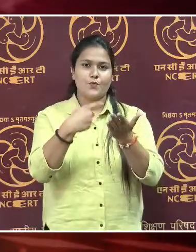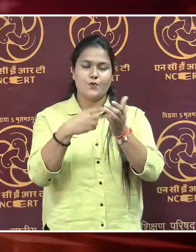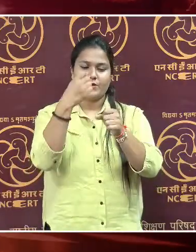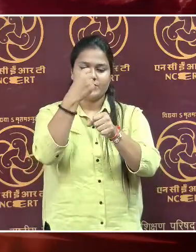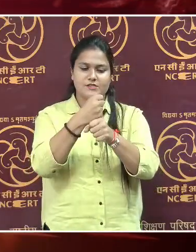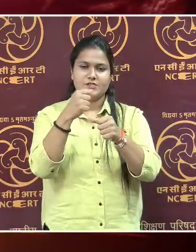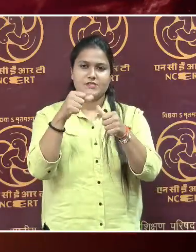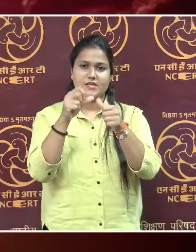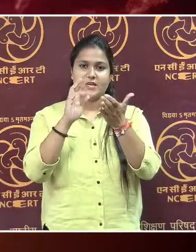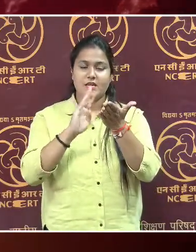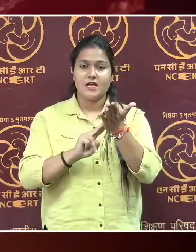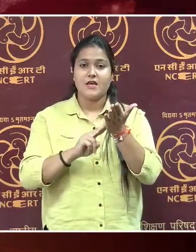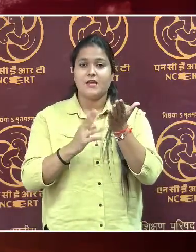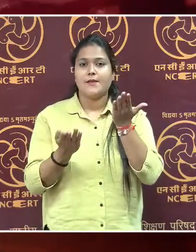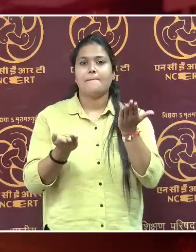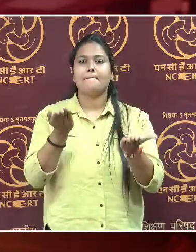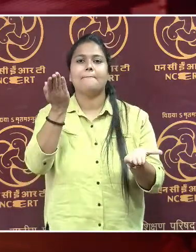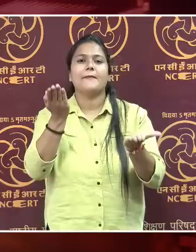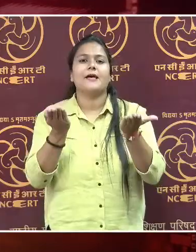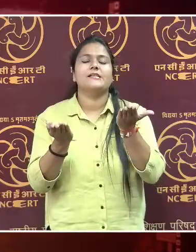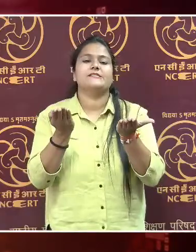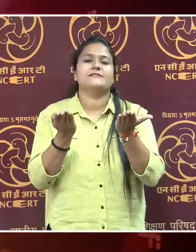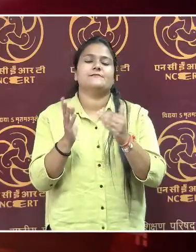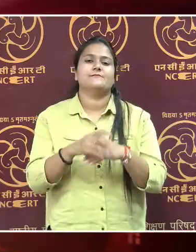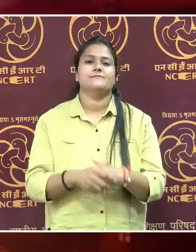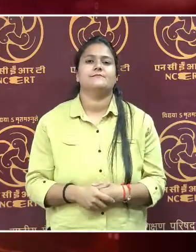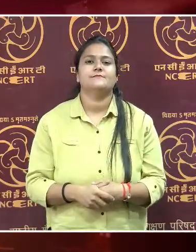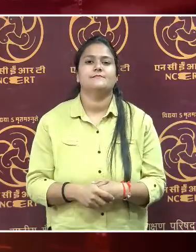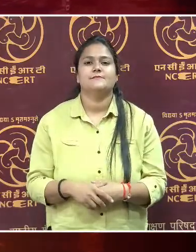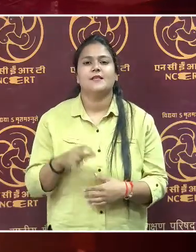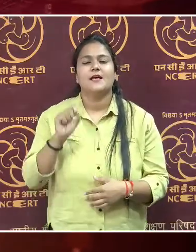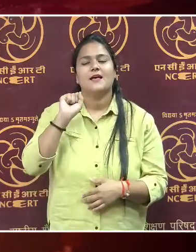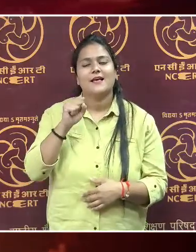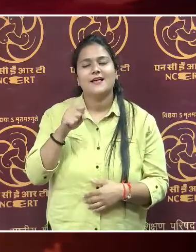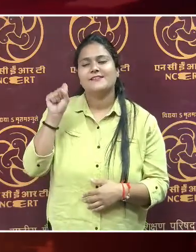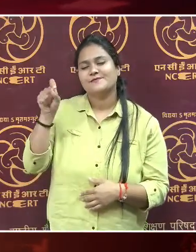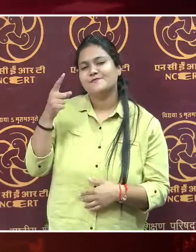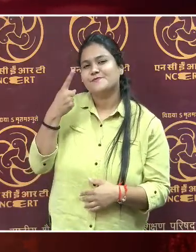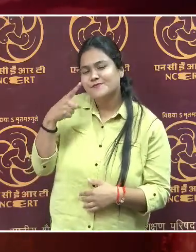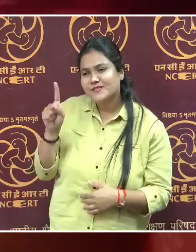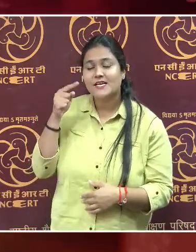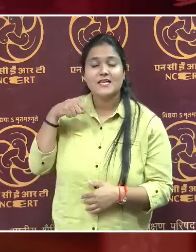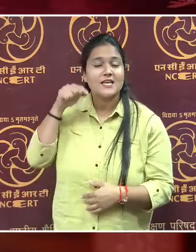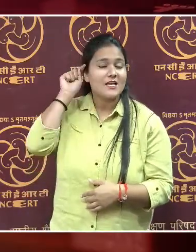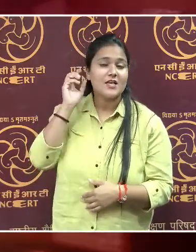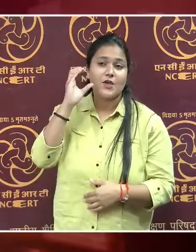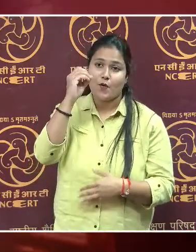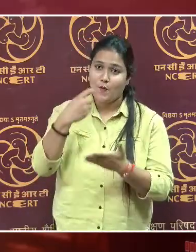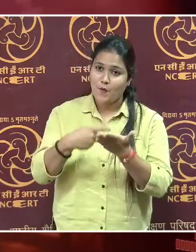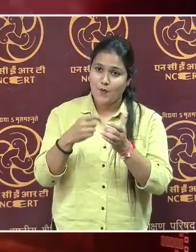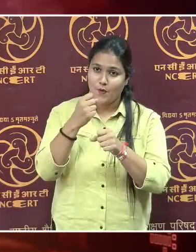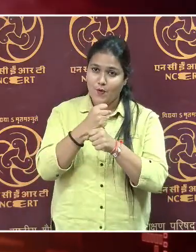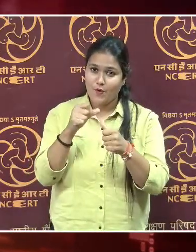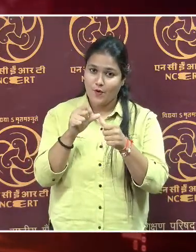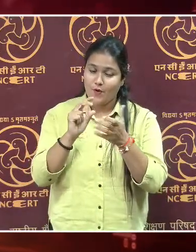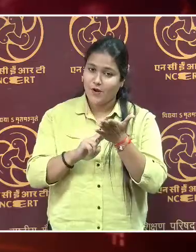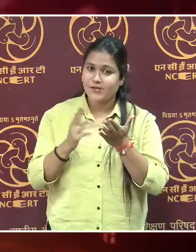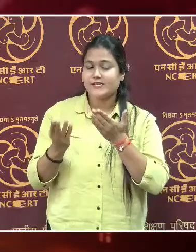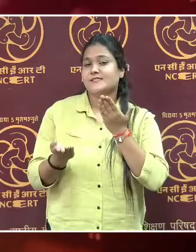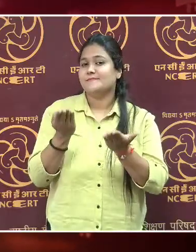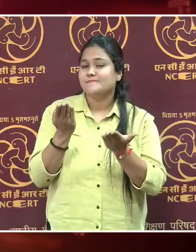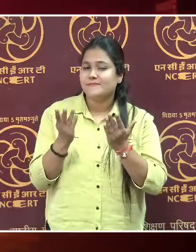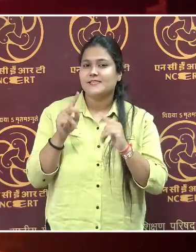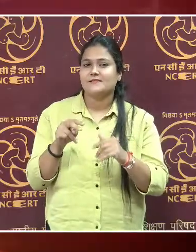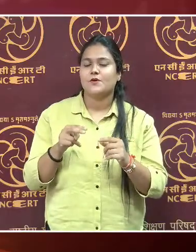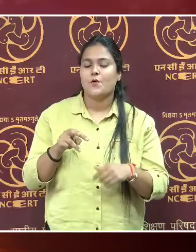that provide balance. Yes, ma'am, you are absolutely right. It also has an organ which helps us to balance, which helps us to